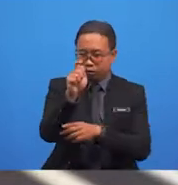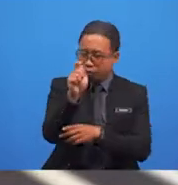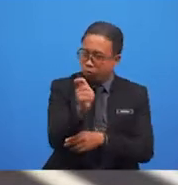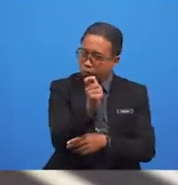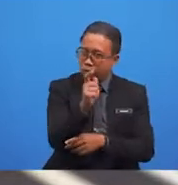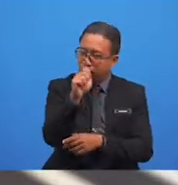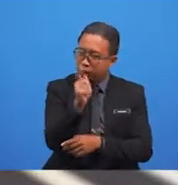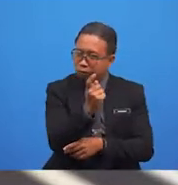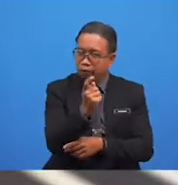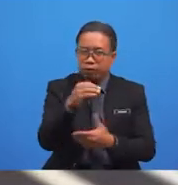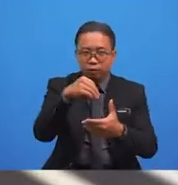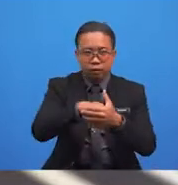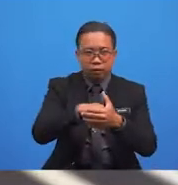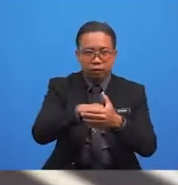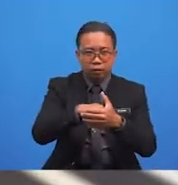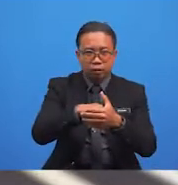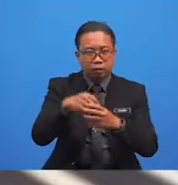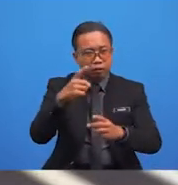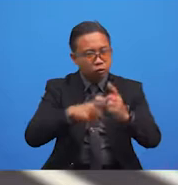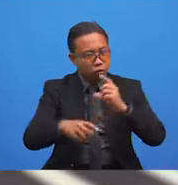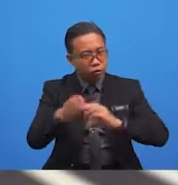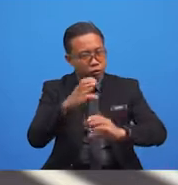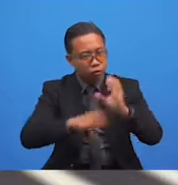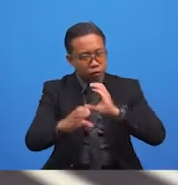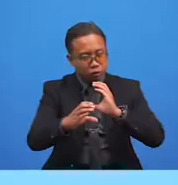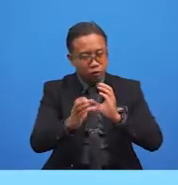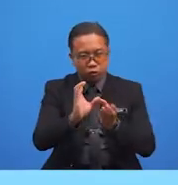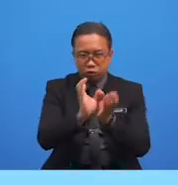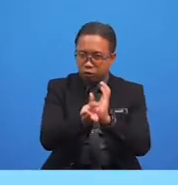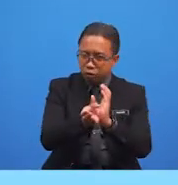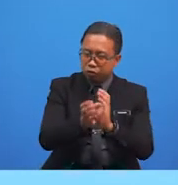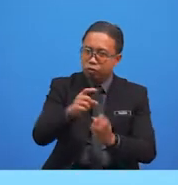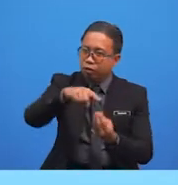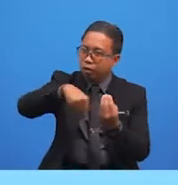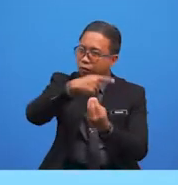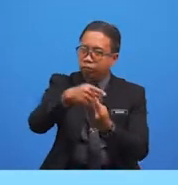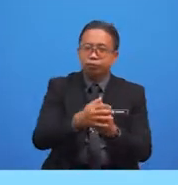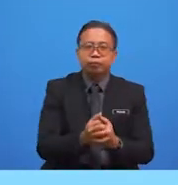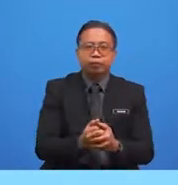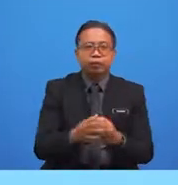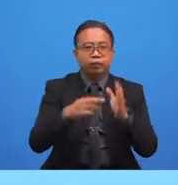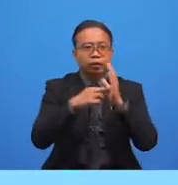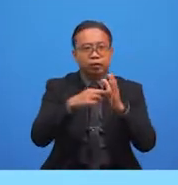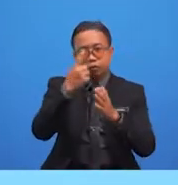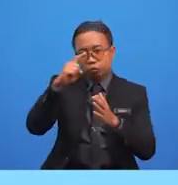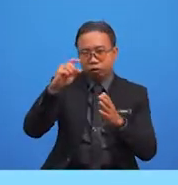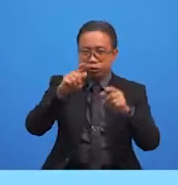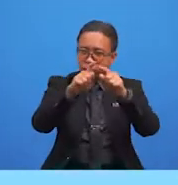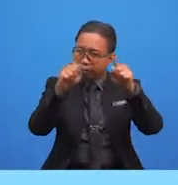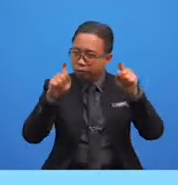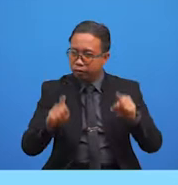of the sentence if the order is changed around. You can refer to this